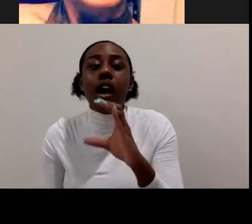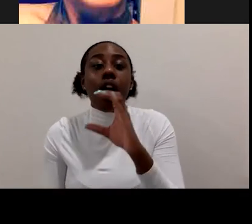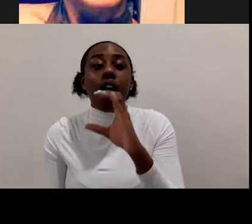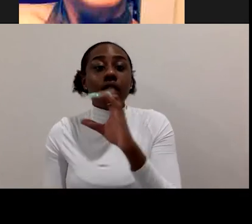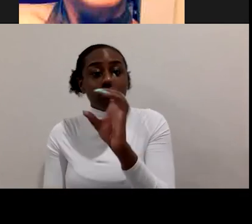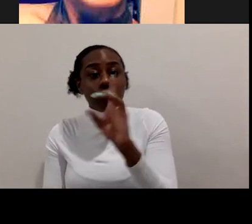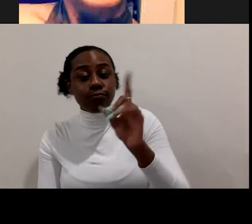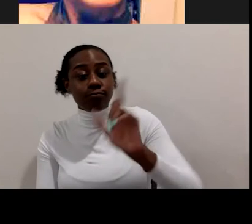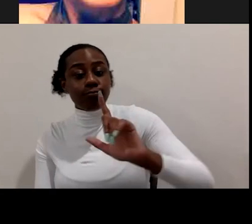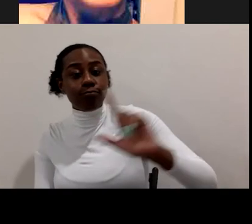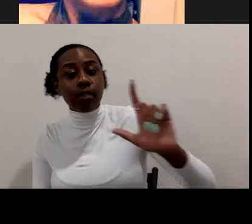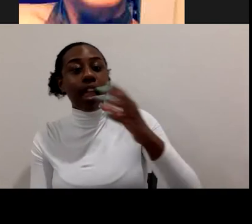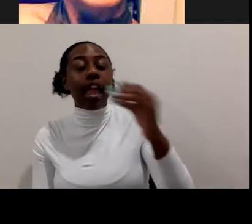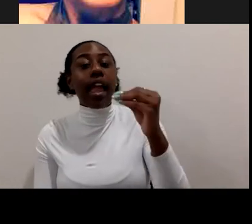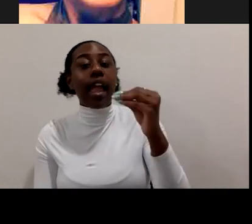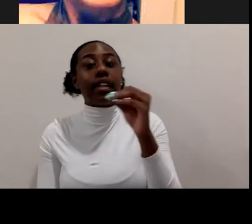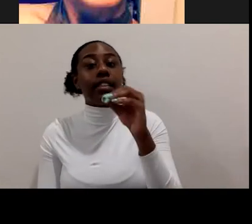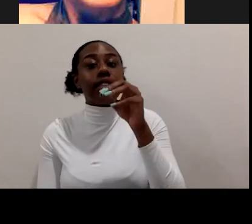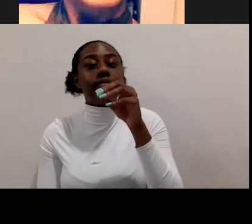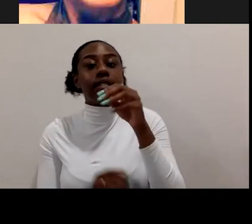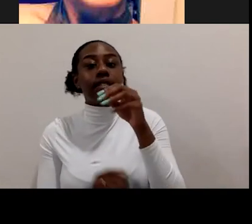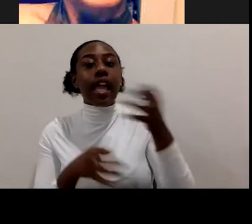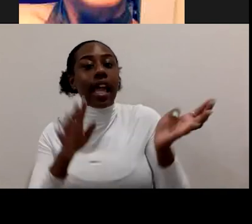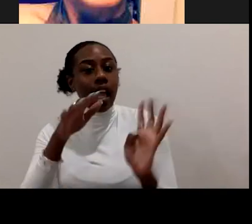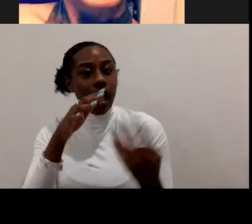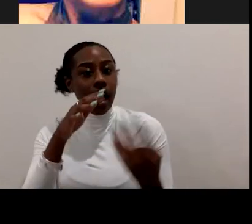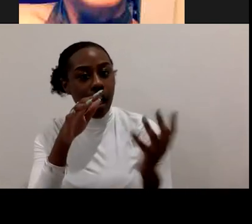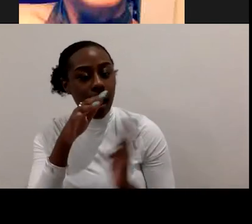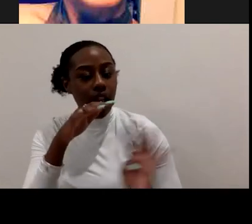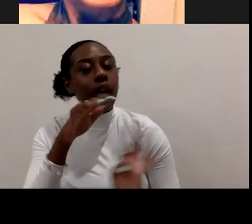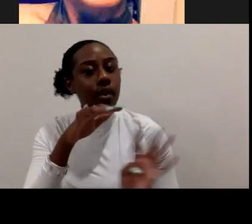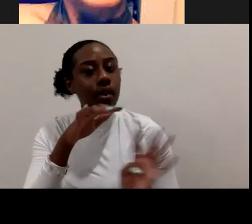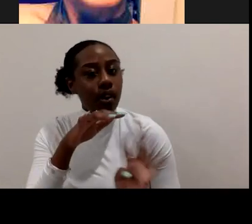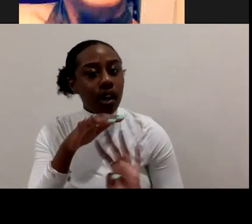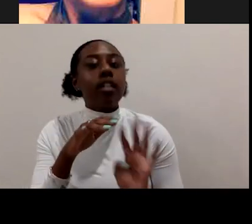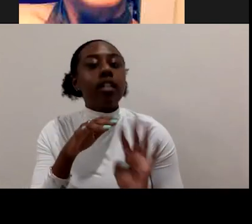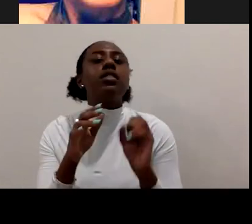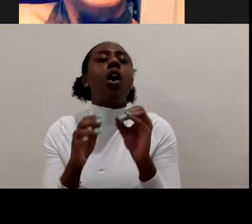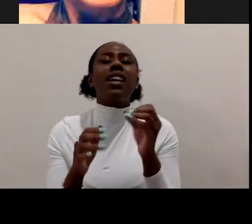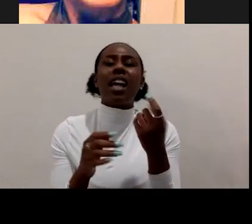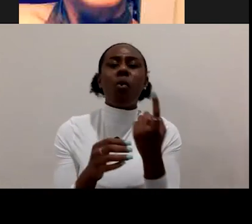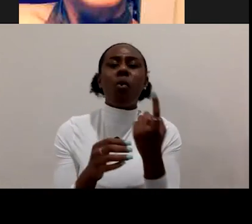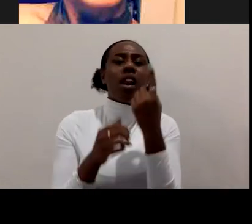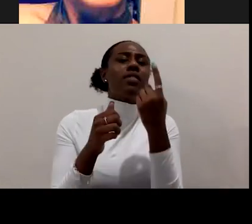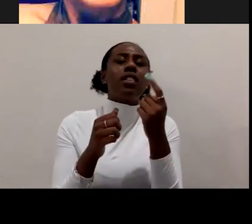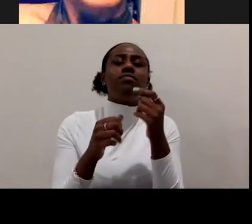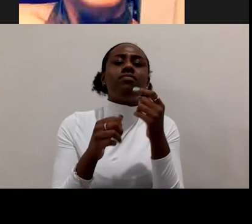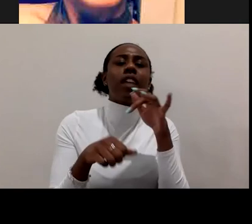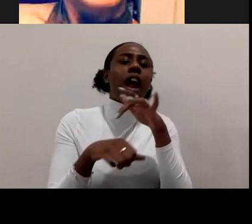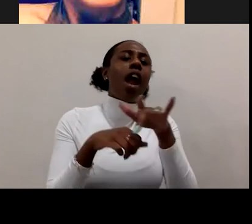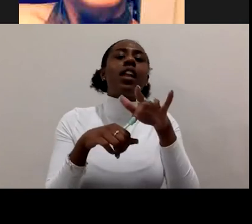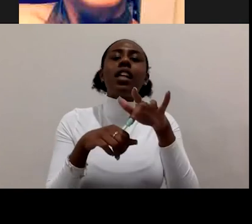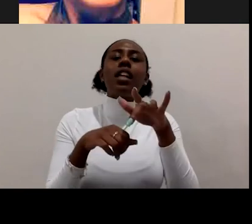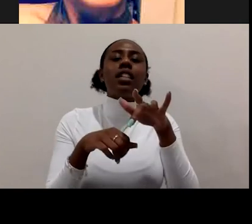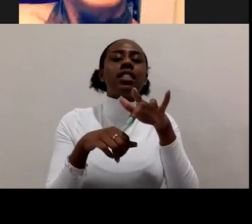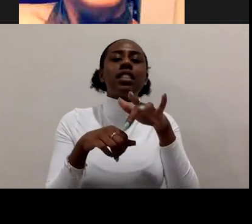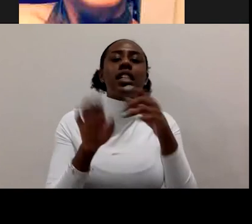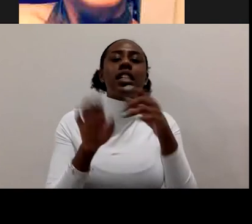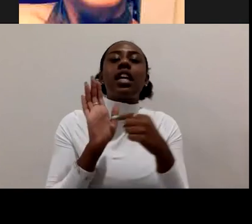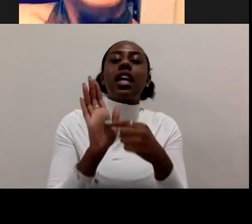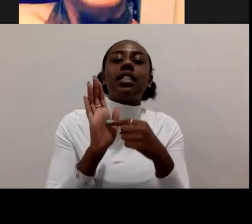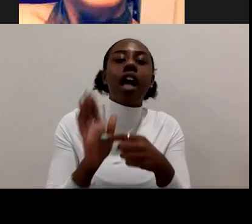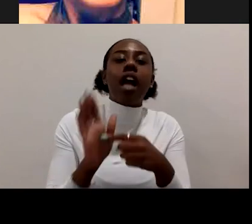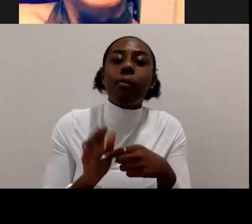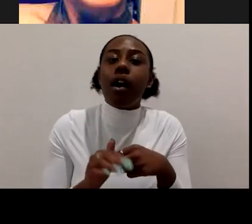so it feels like one of the earliest examples of criminalizing leftists and using federal resources